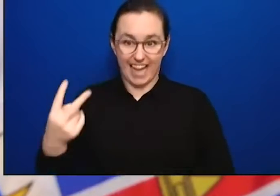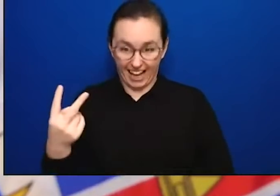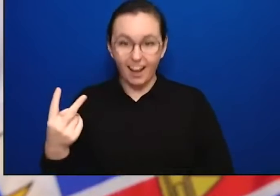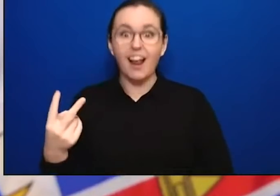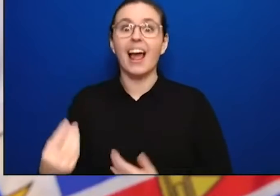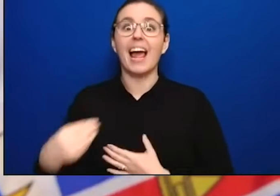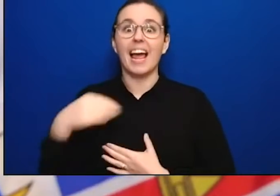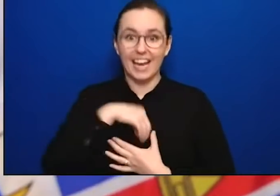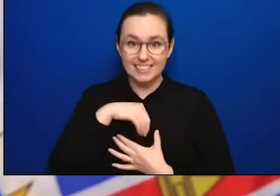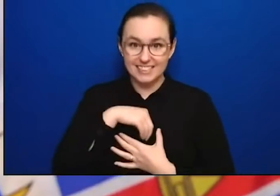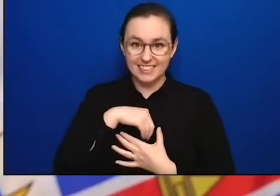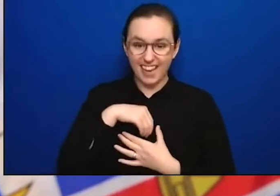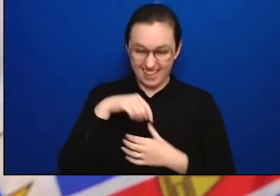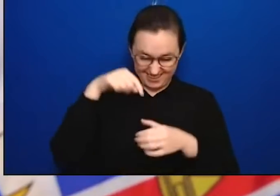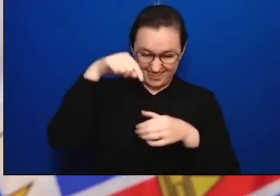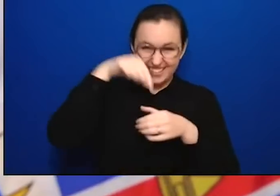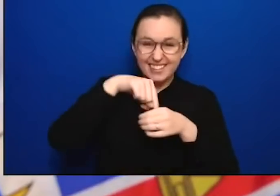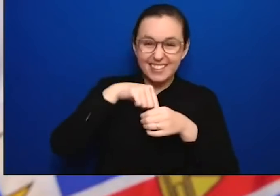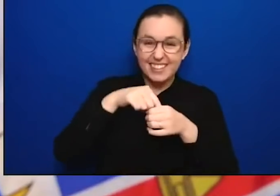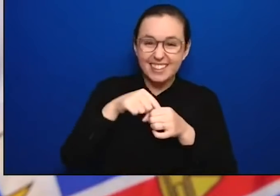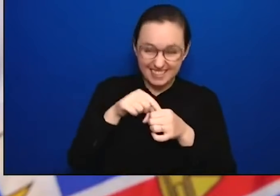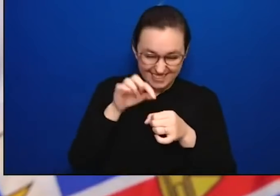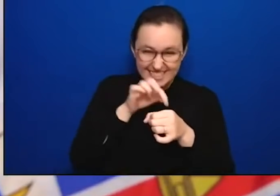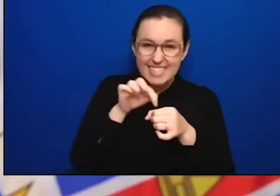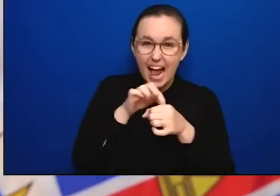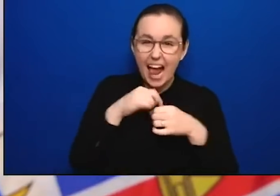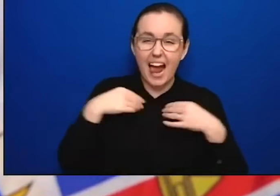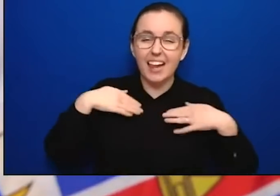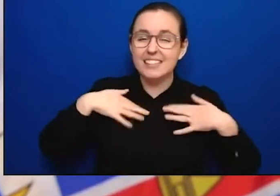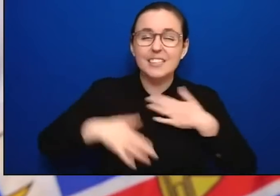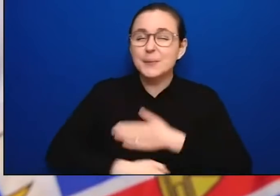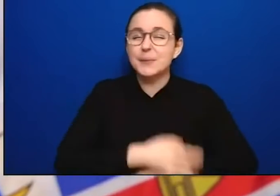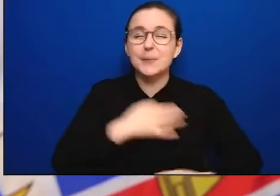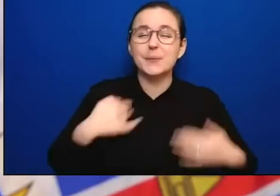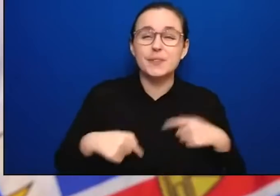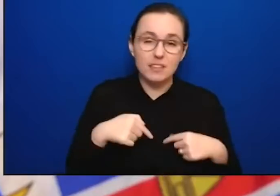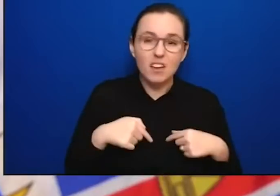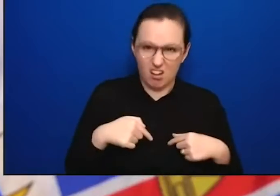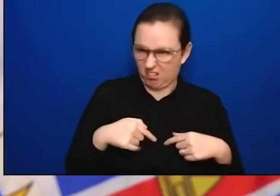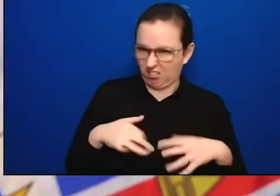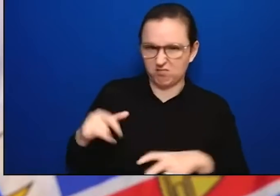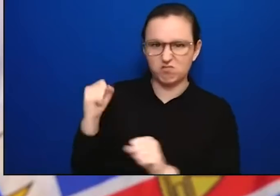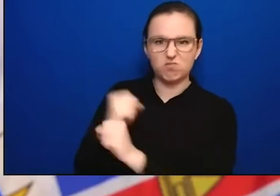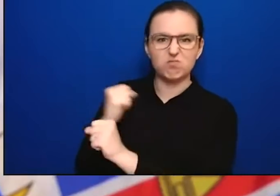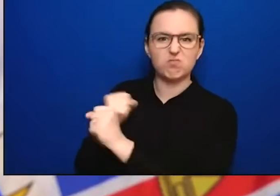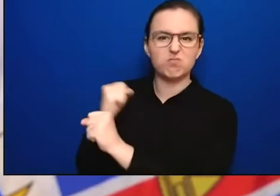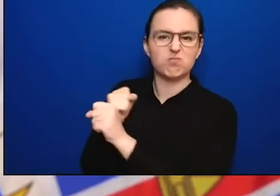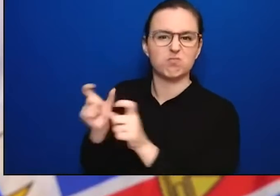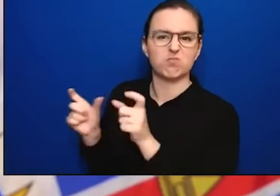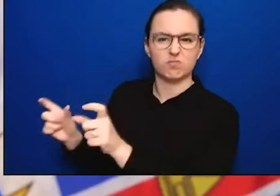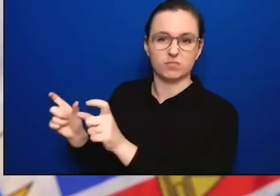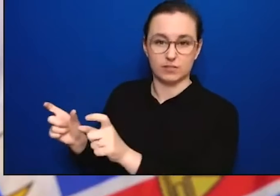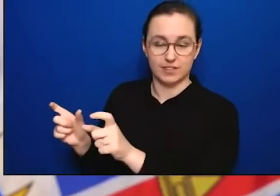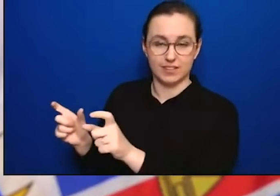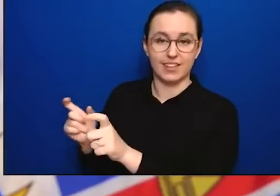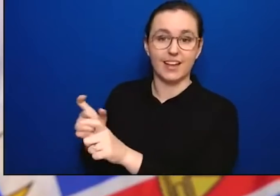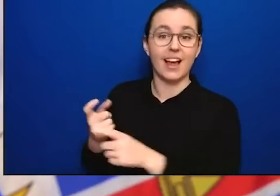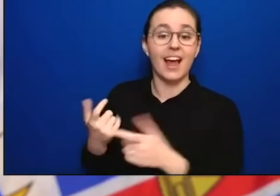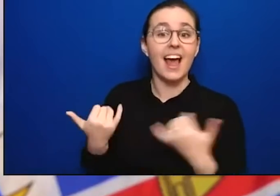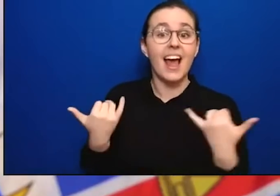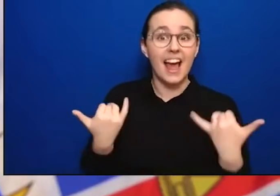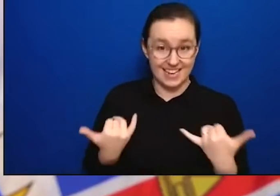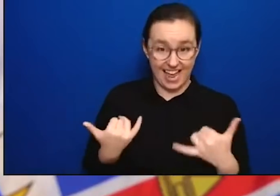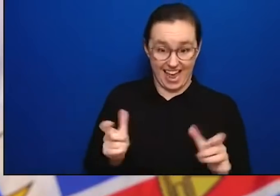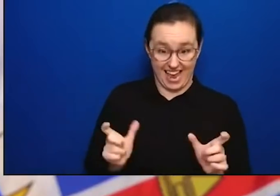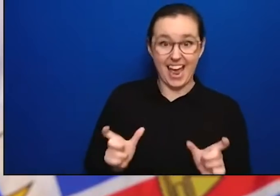cell-mediated immunity and boost up our antibodies as well. So it is not only to